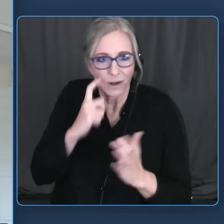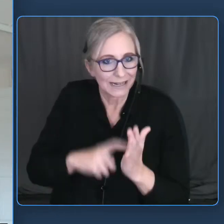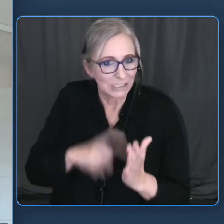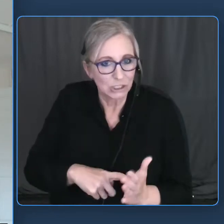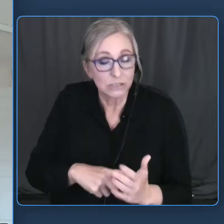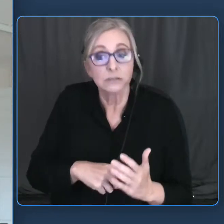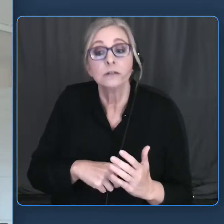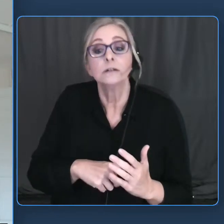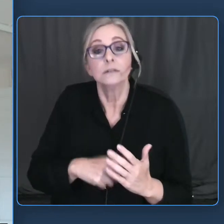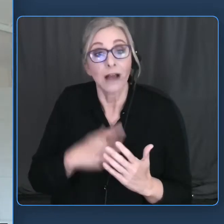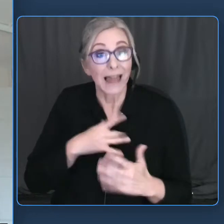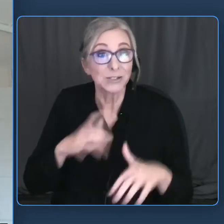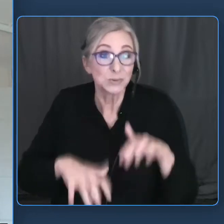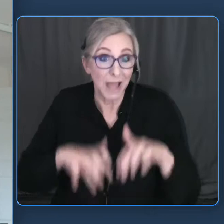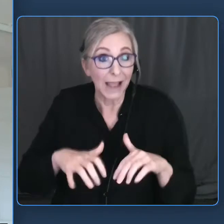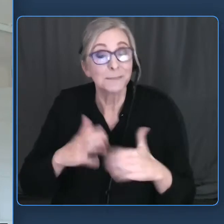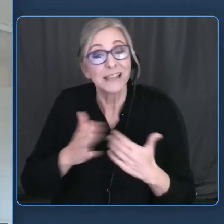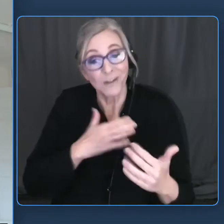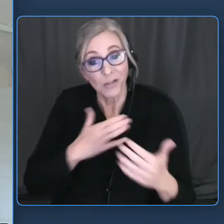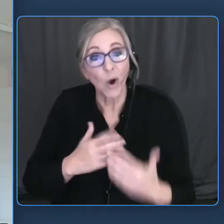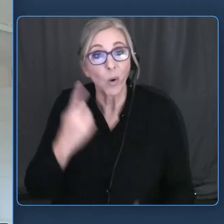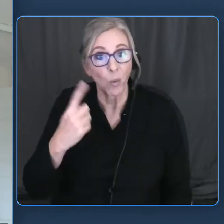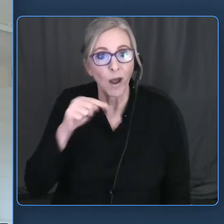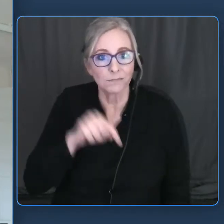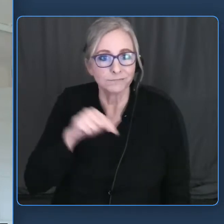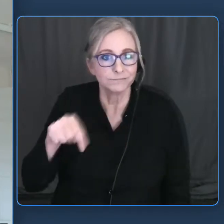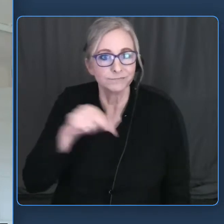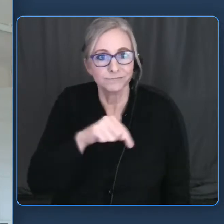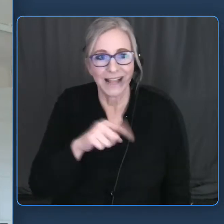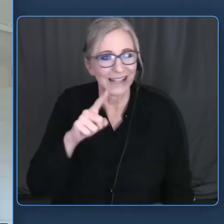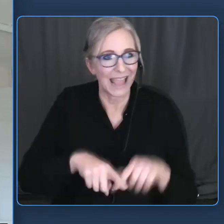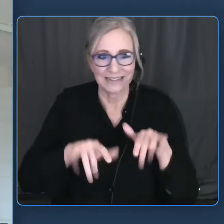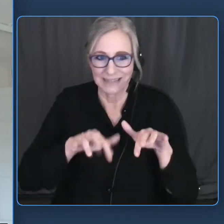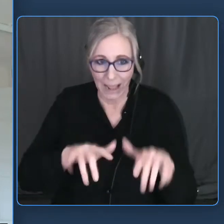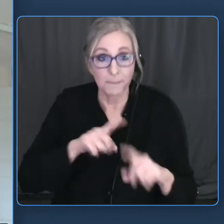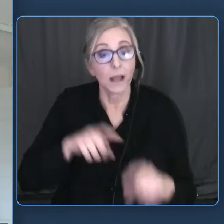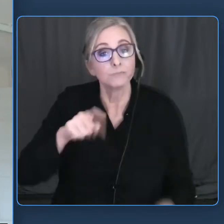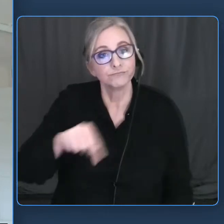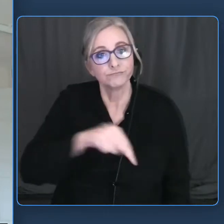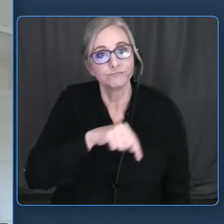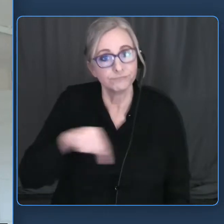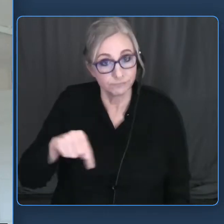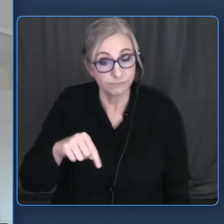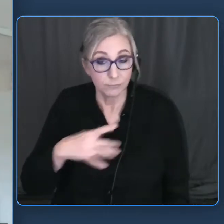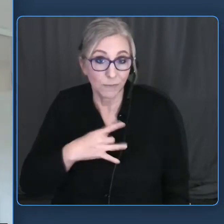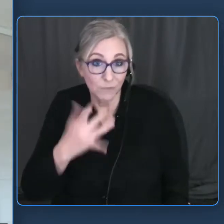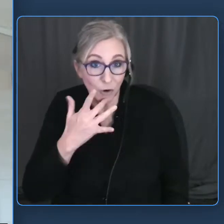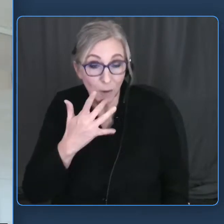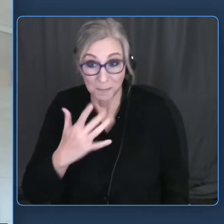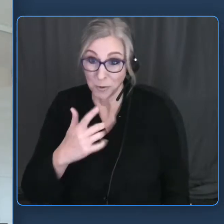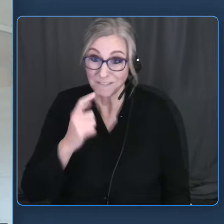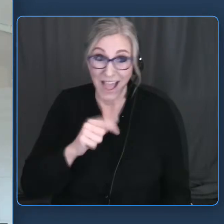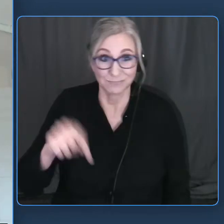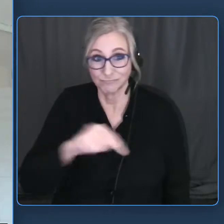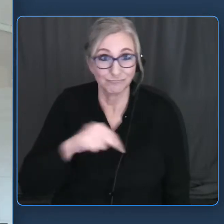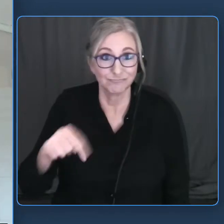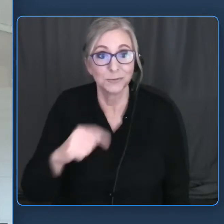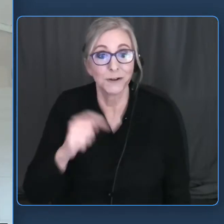recognition. I like to type, even though I have to type one letter at a time, but I've gotten pretty fast at